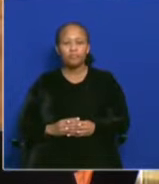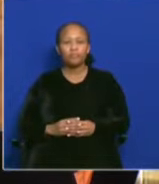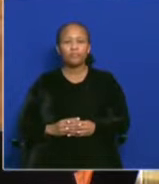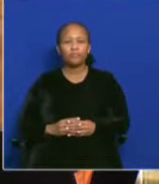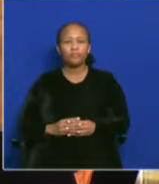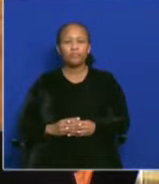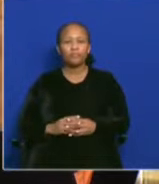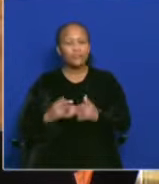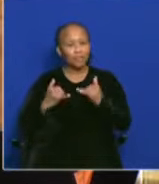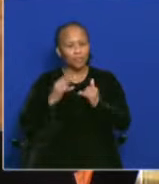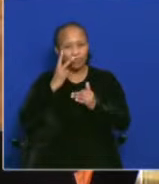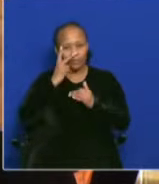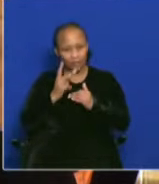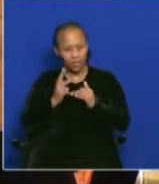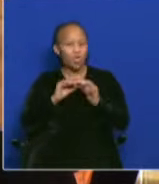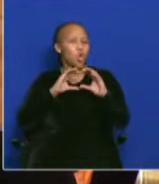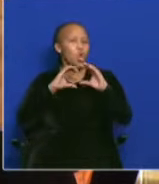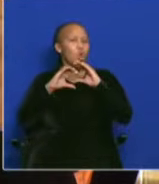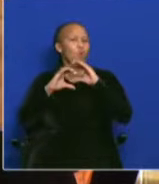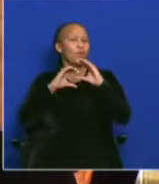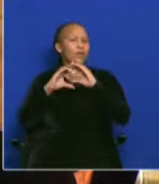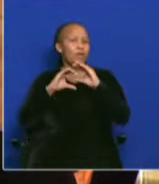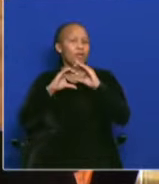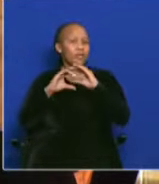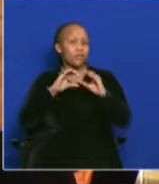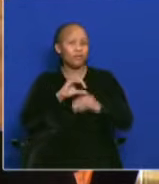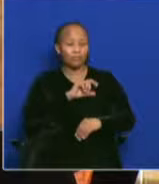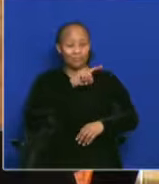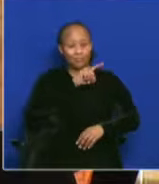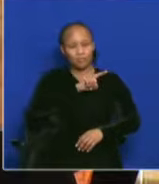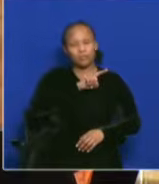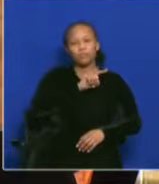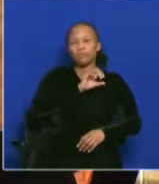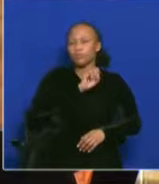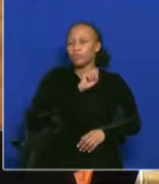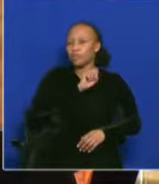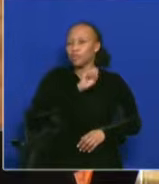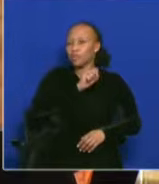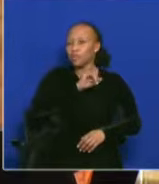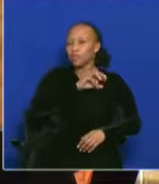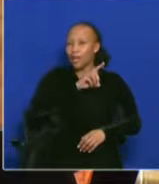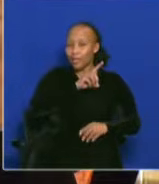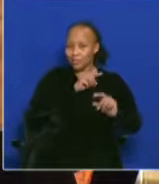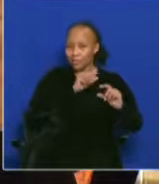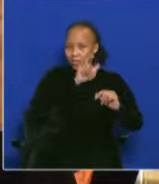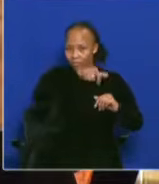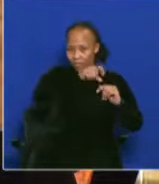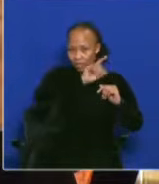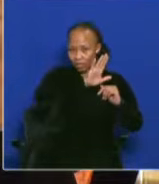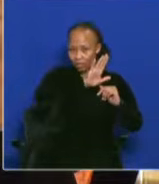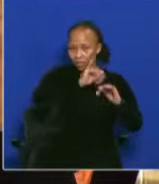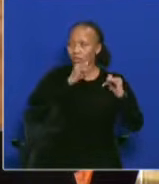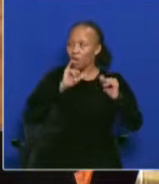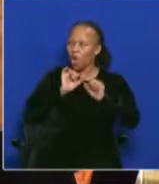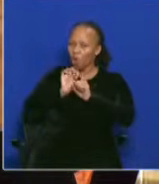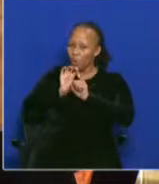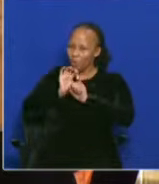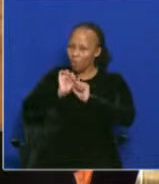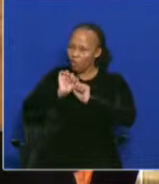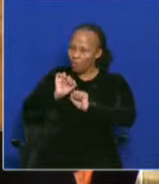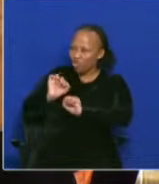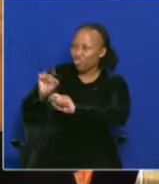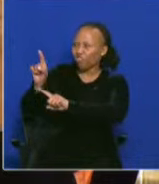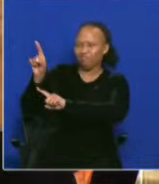communications now where Mr. Sayed is pressing General Khan to move quickly with